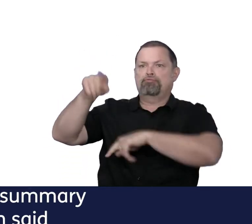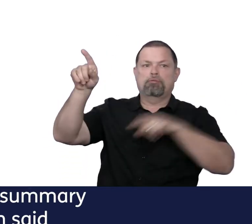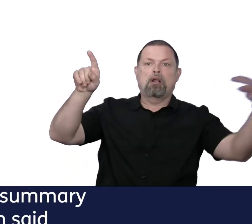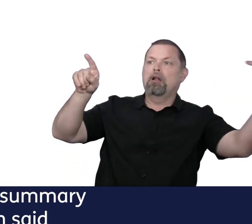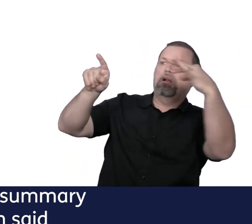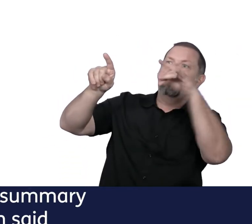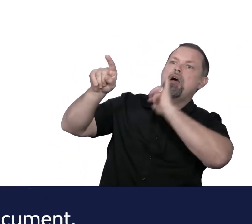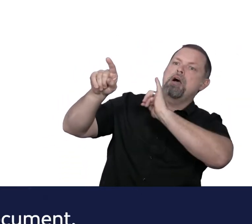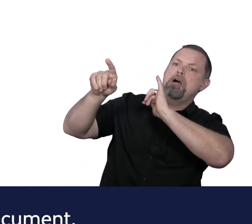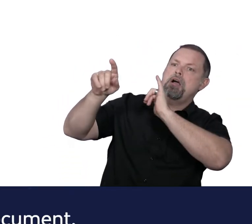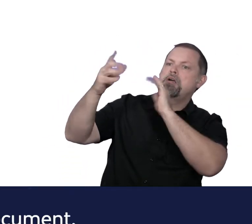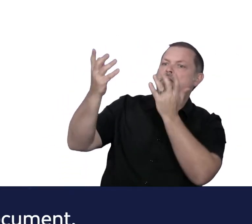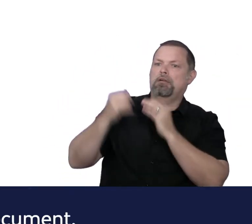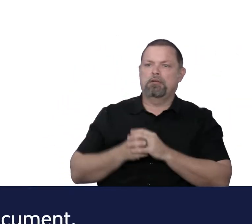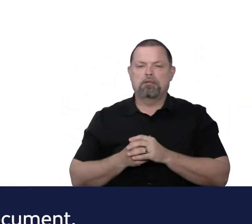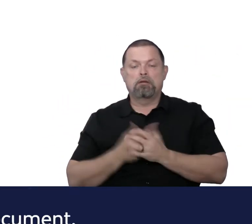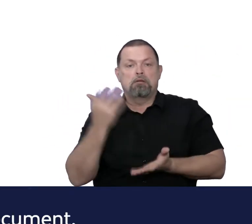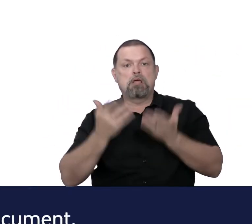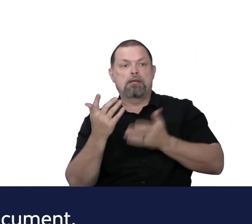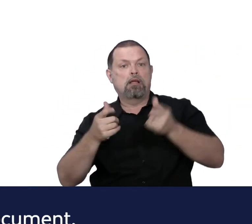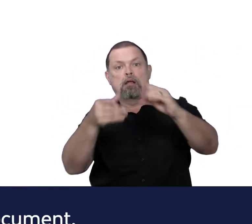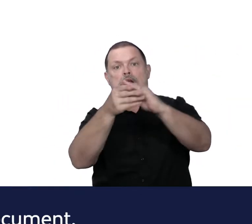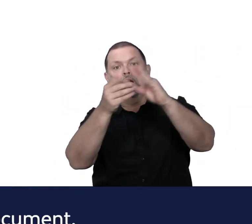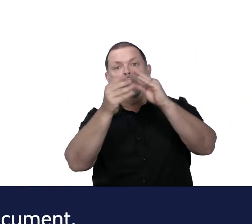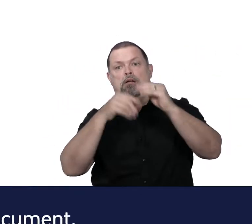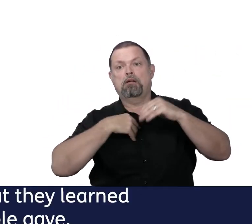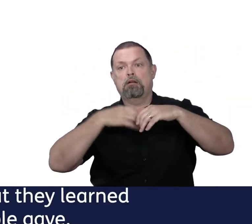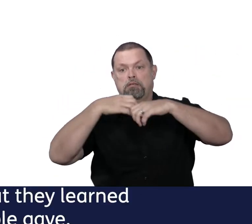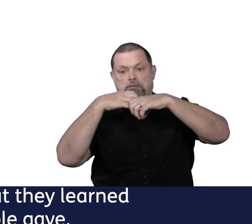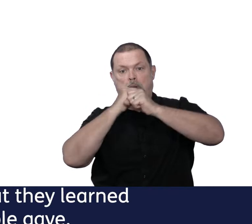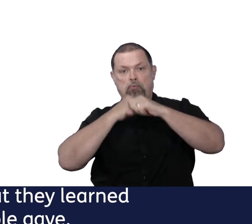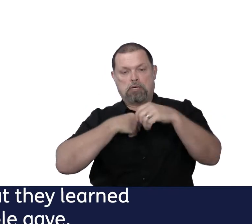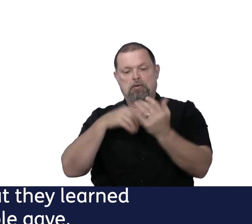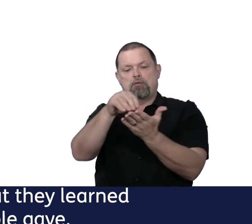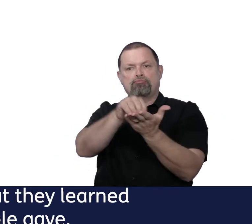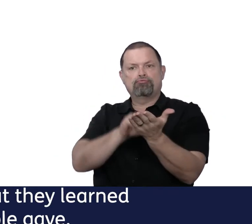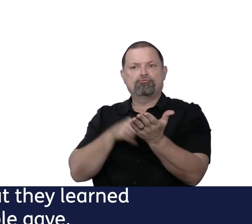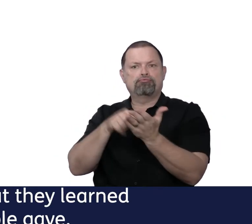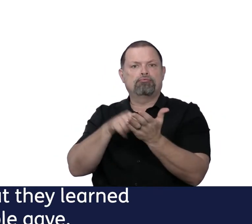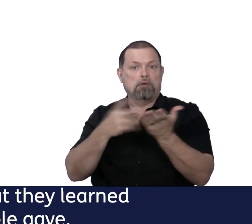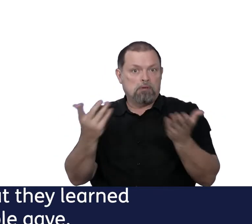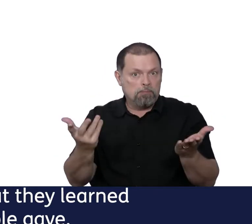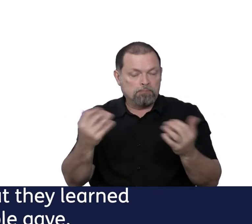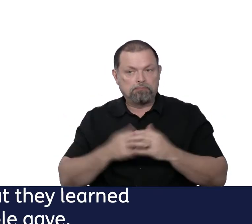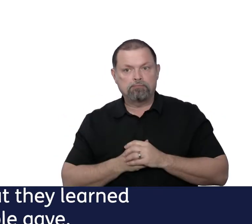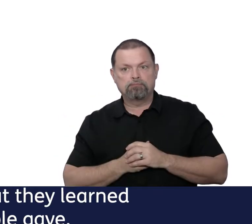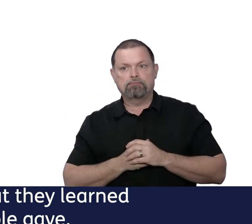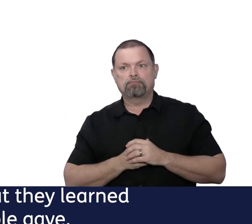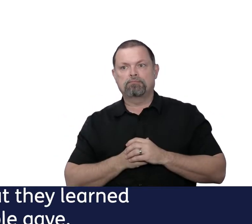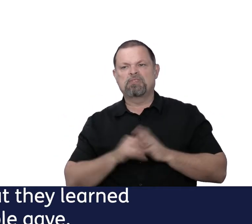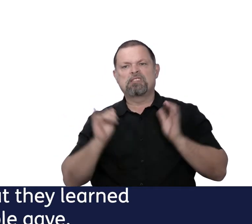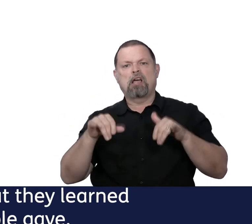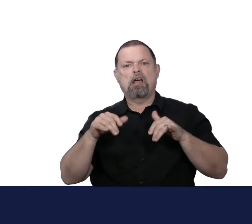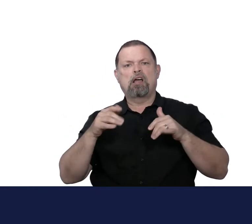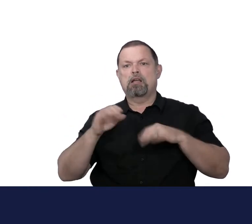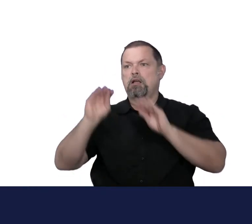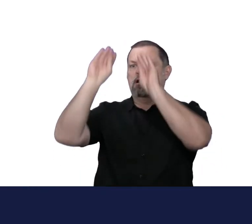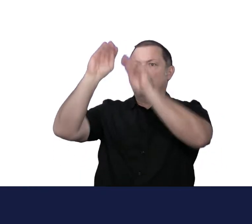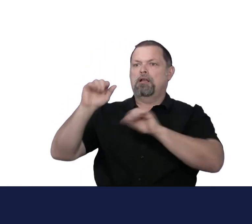what the person said and put that into a document. This is a way of sharing what they learned from input that people